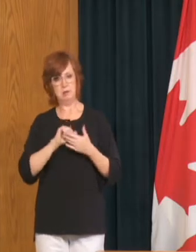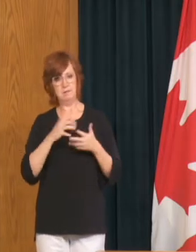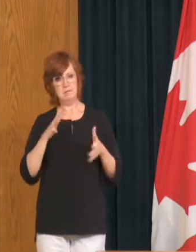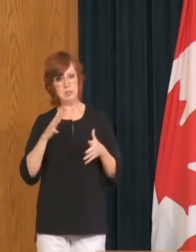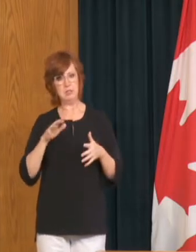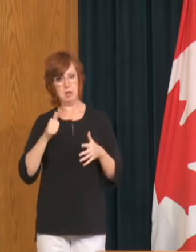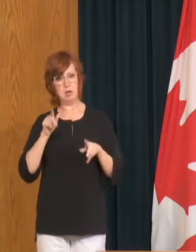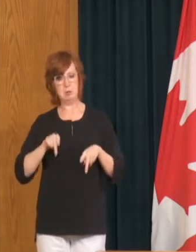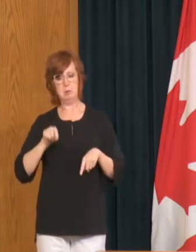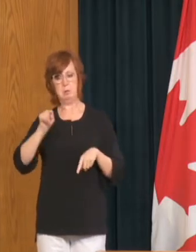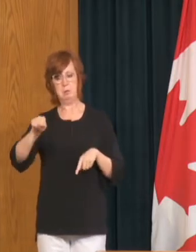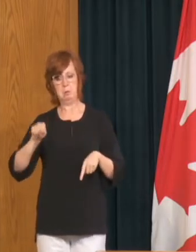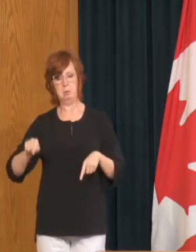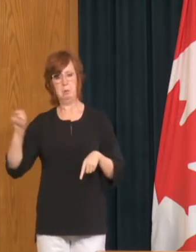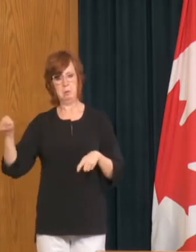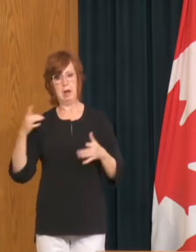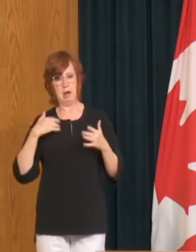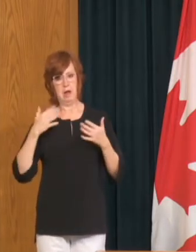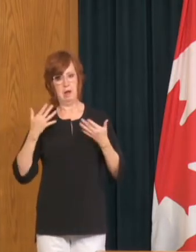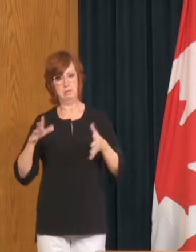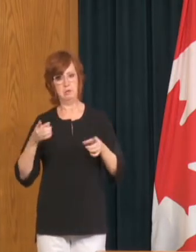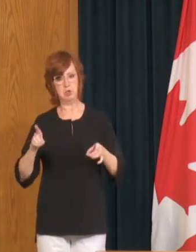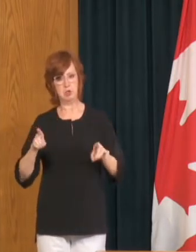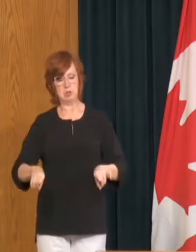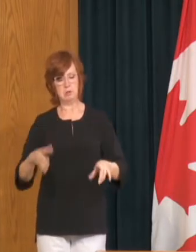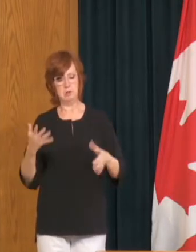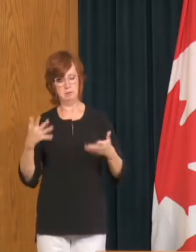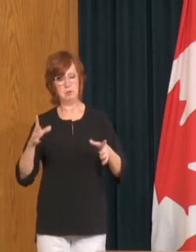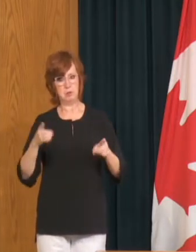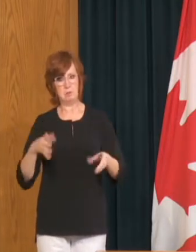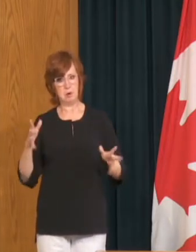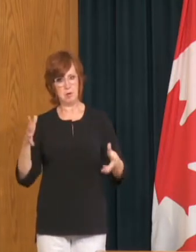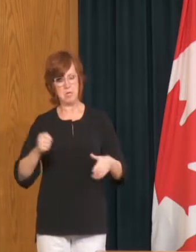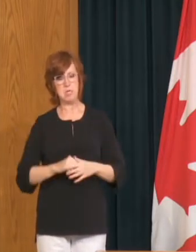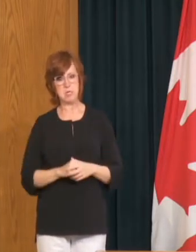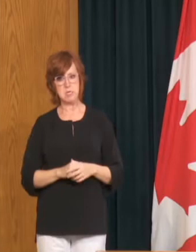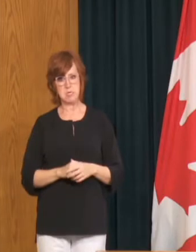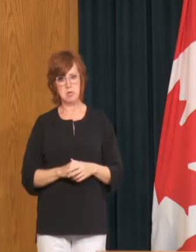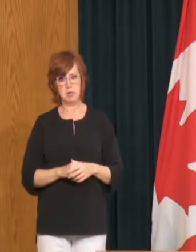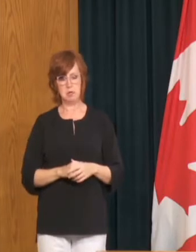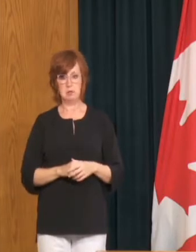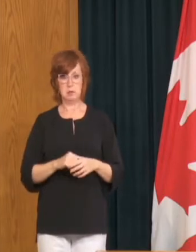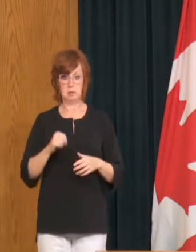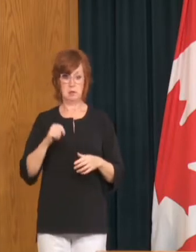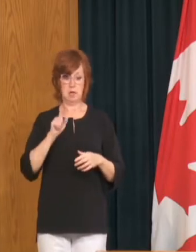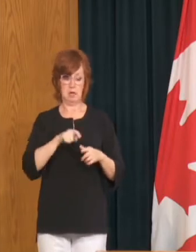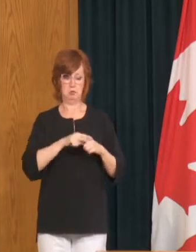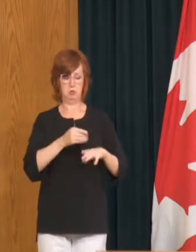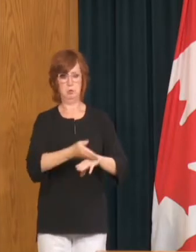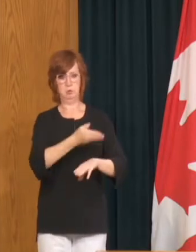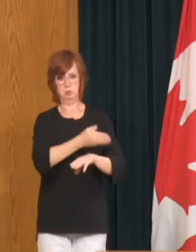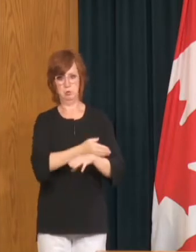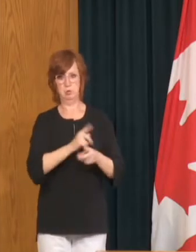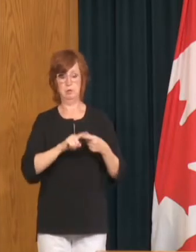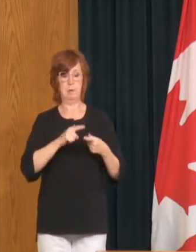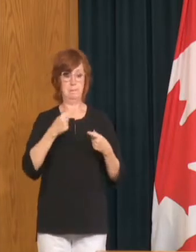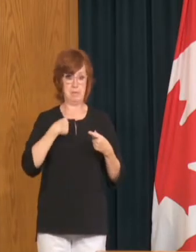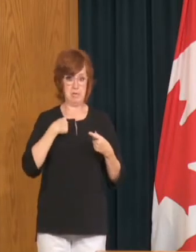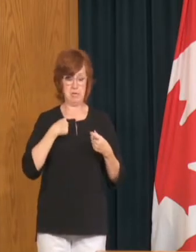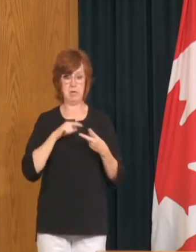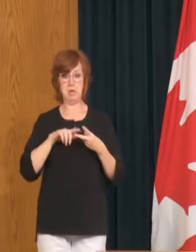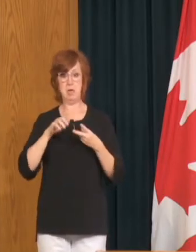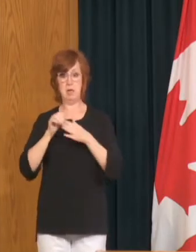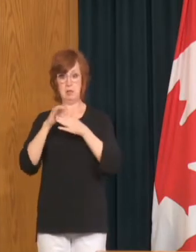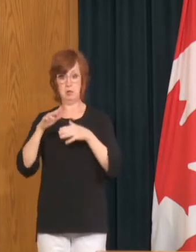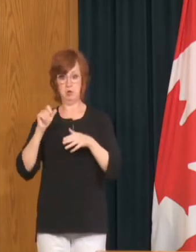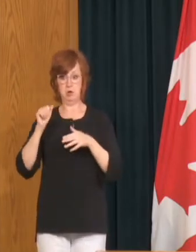I would just say that we just continually as individuals need to strive to do better, and myself as a leader, and I would hope the leader of the opposition as well, who was